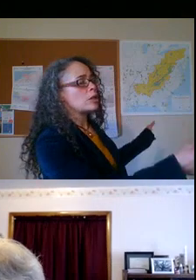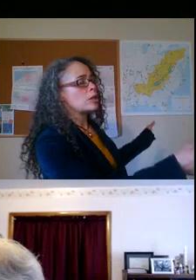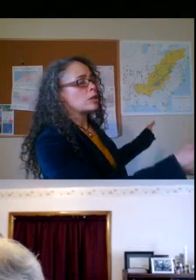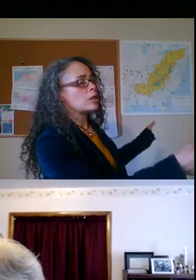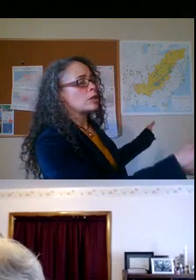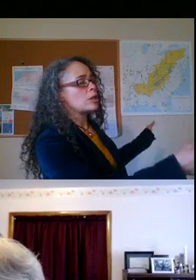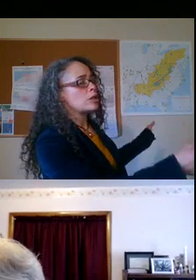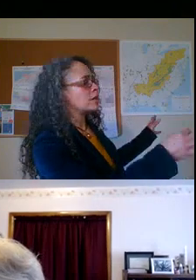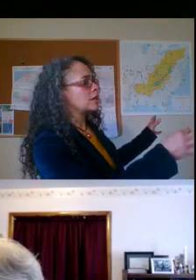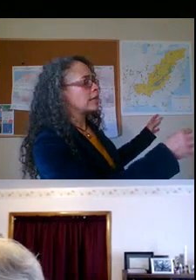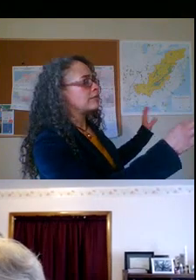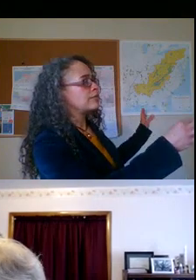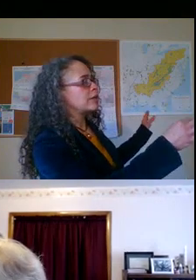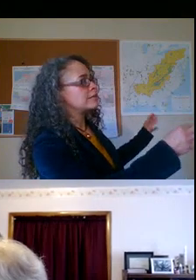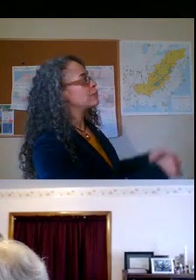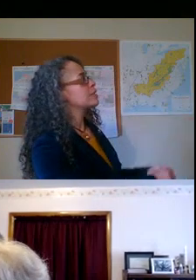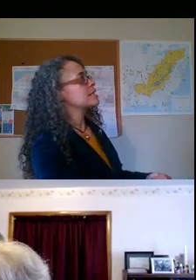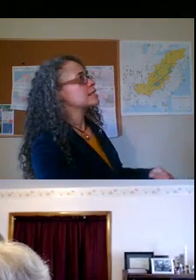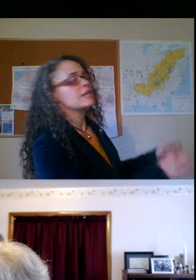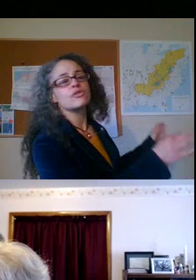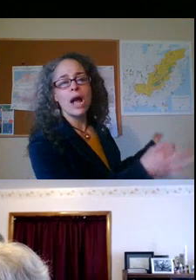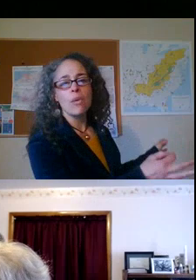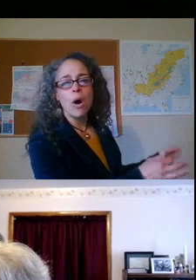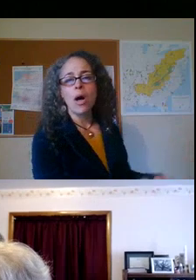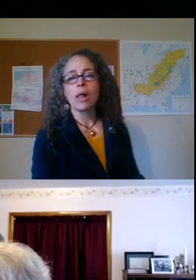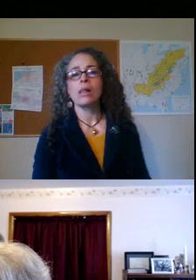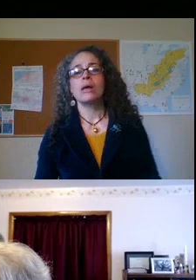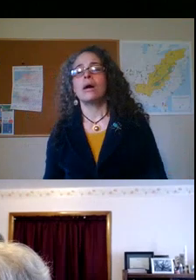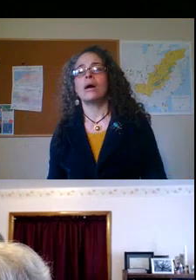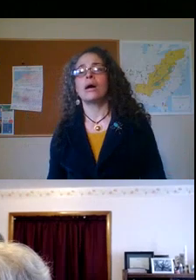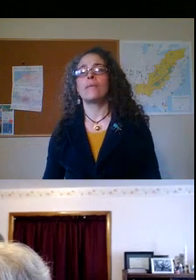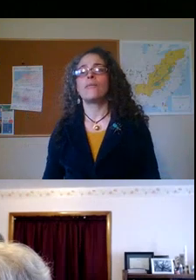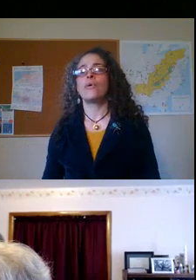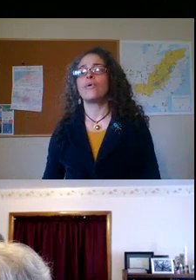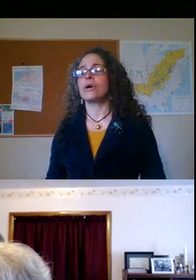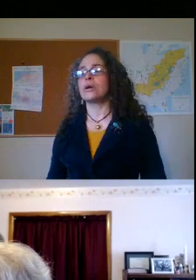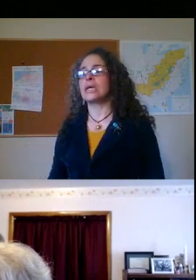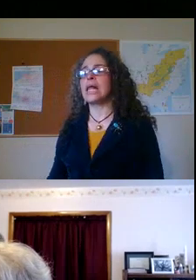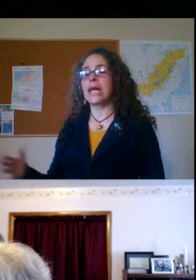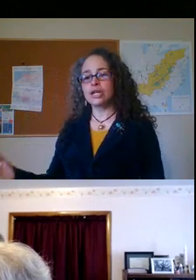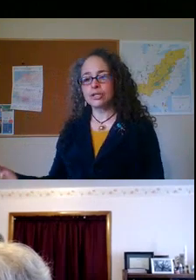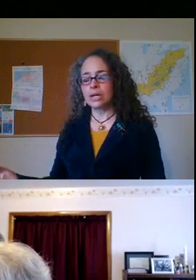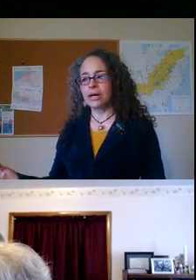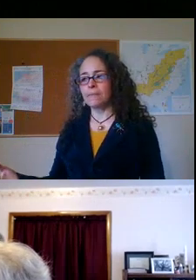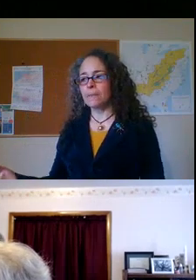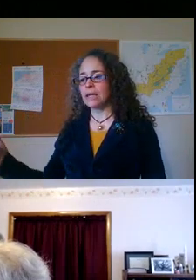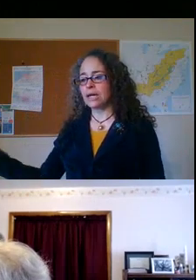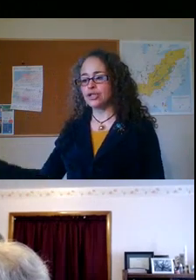walls being moved, like what is that stuff, drywall, or